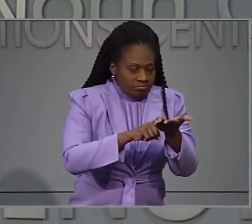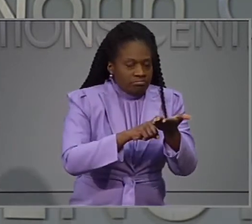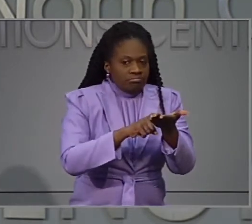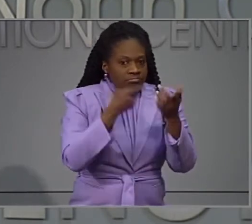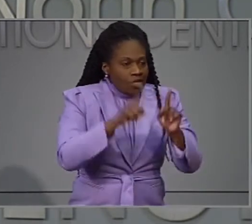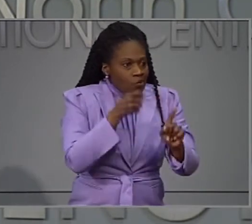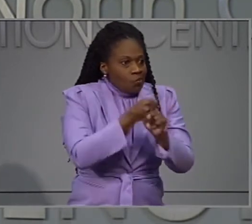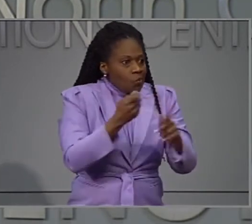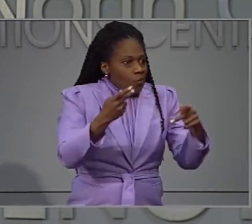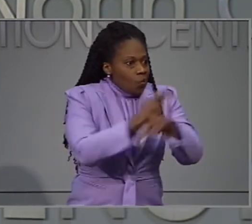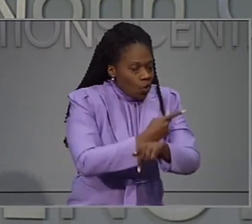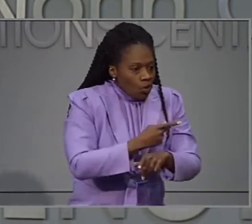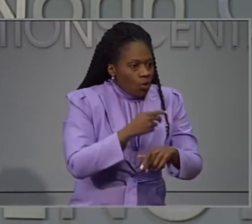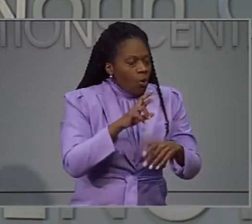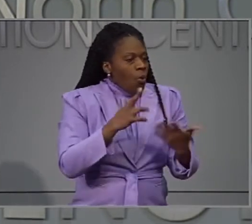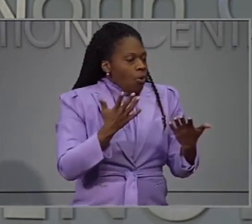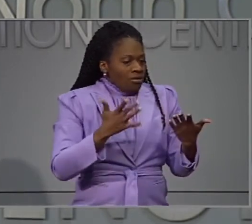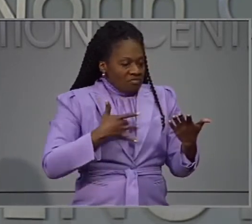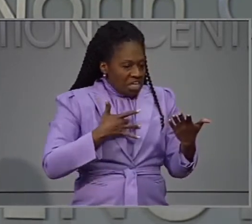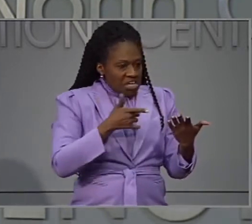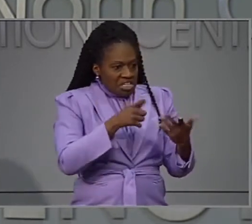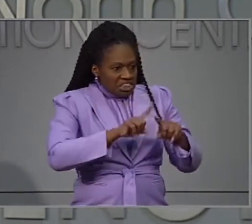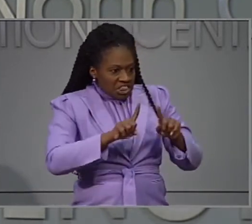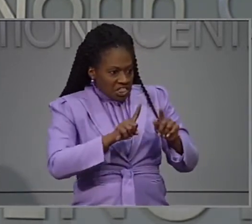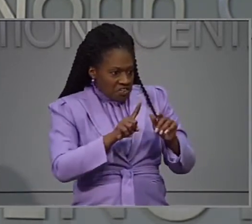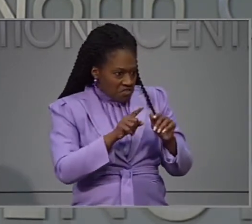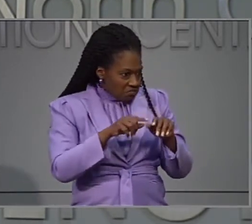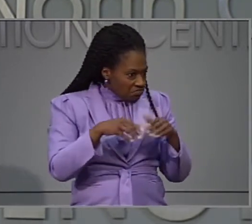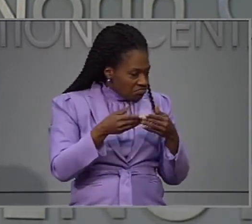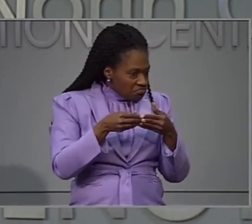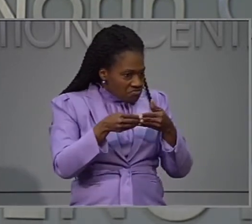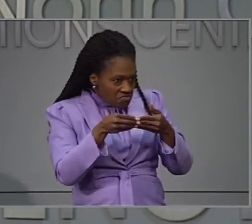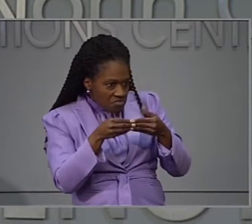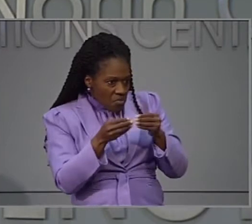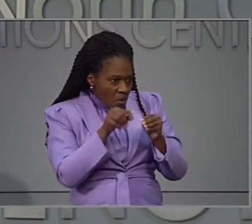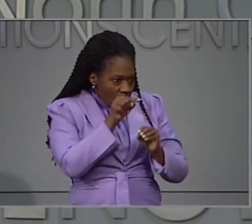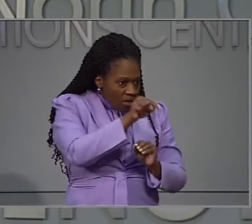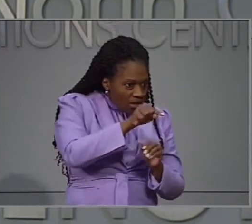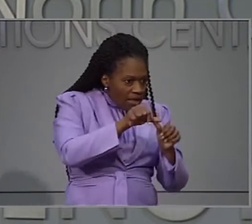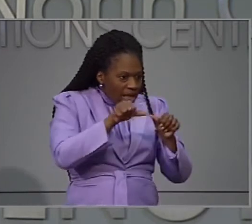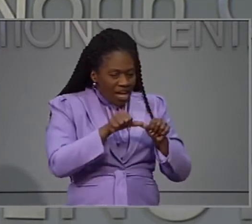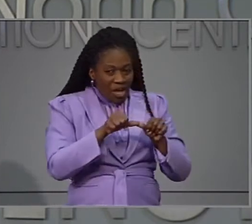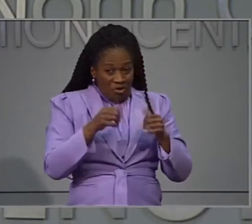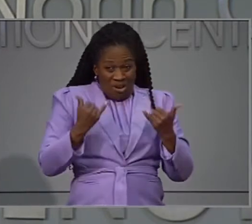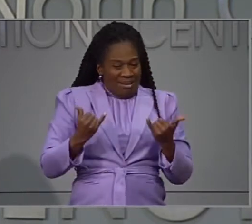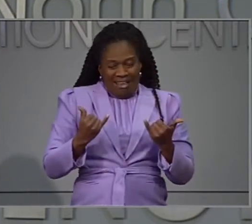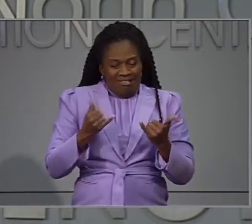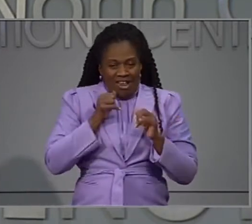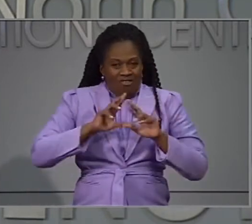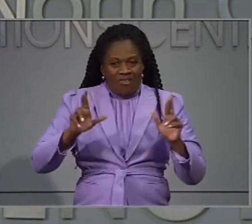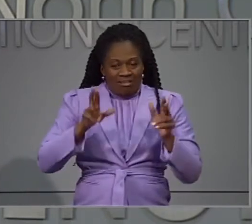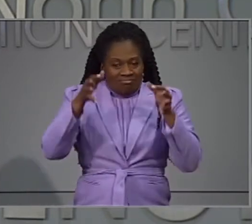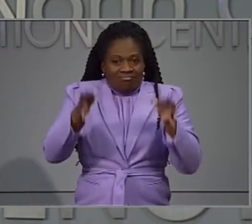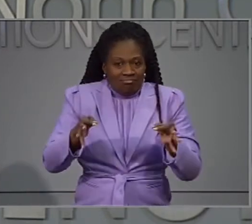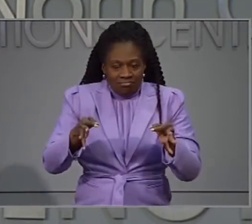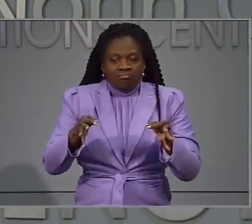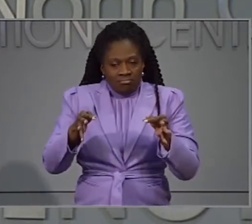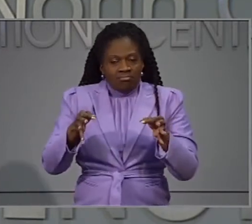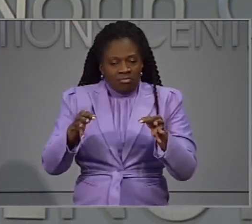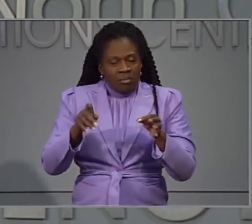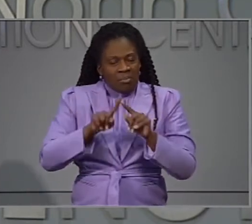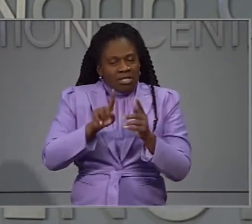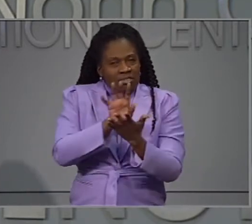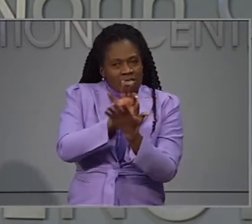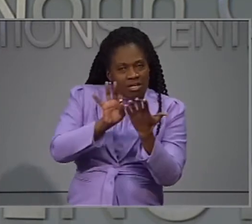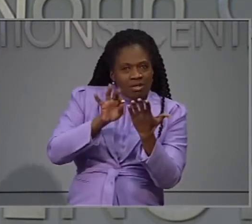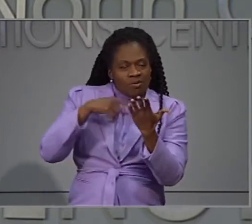is some potential to have some different restrictions there. We aren't there at that point yet, but that's an option that